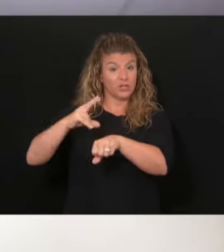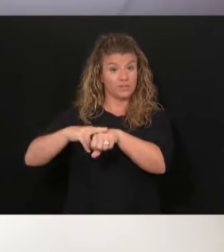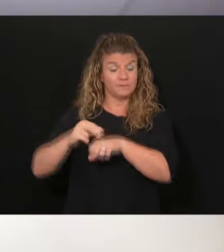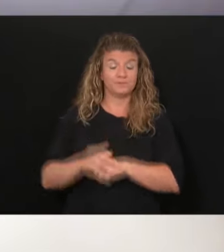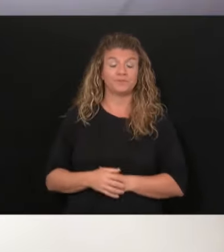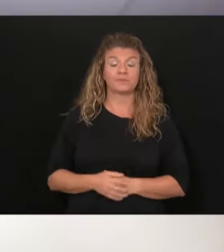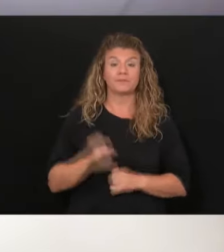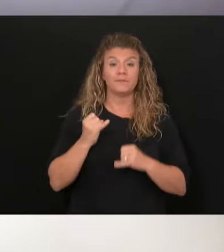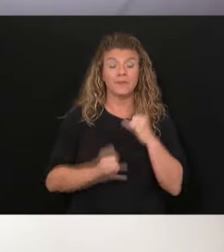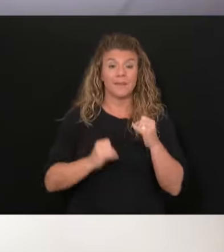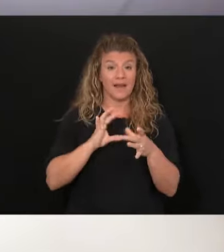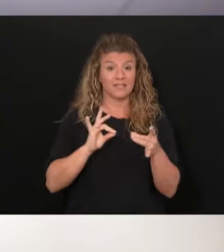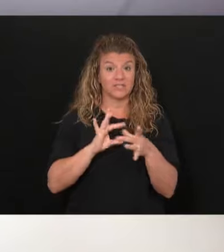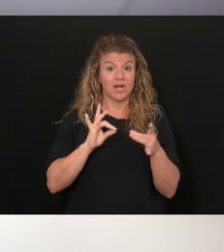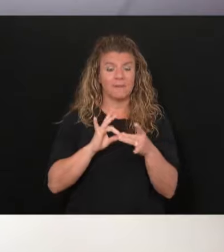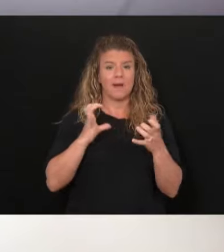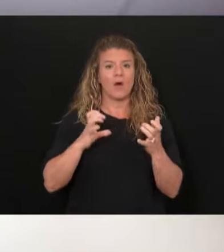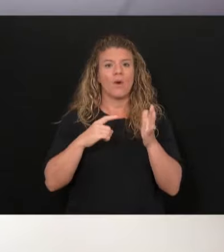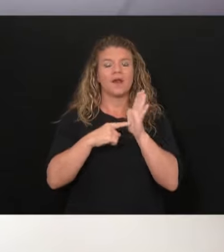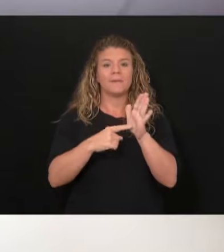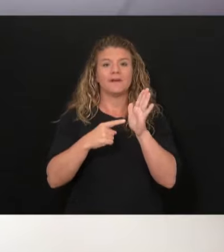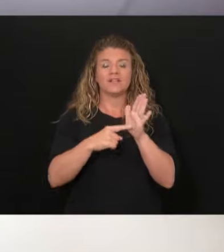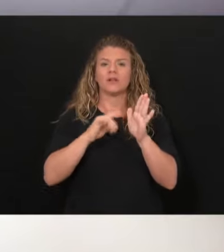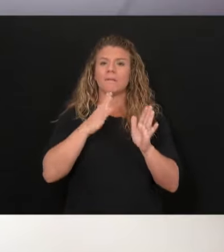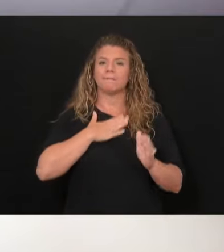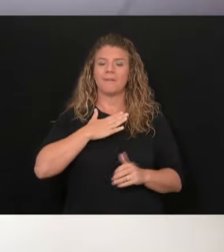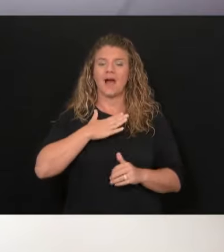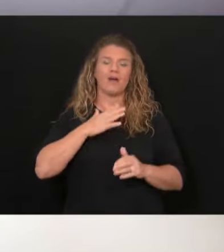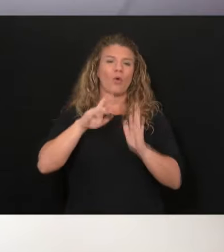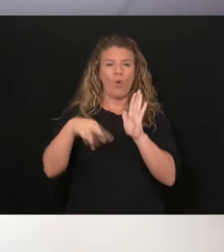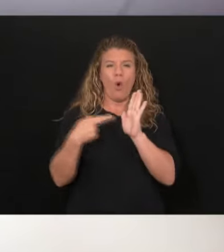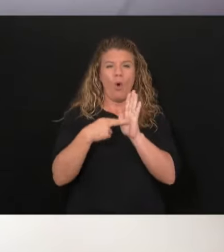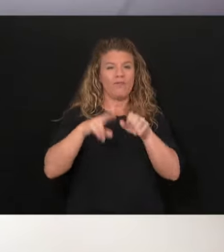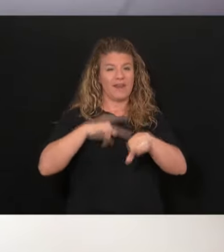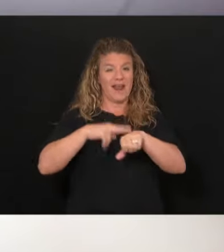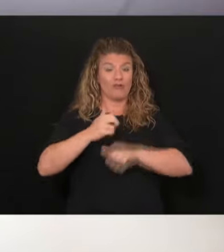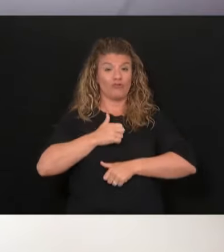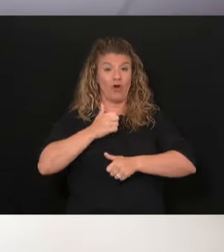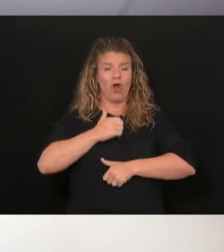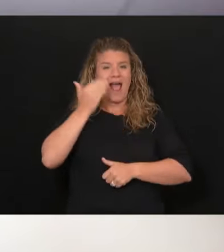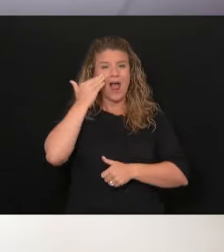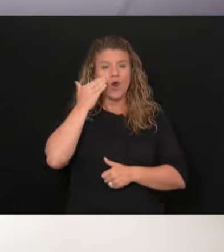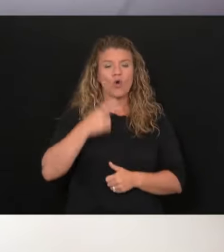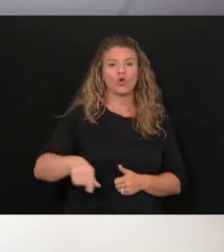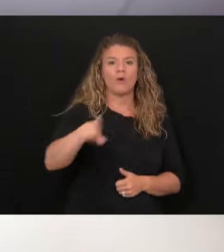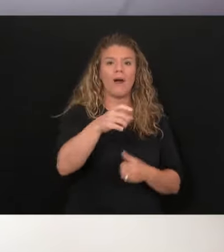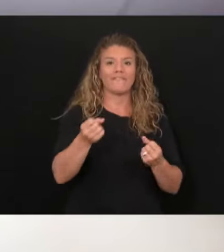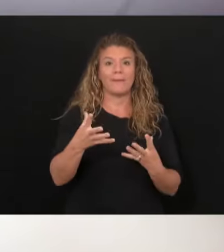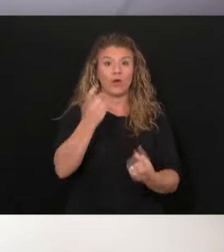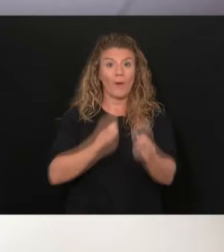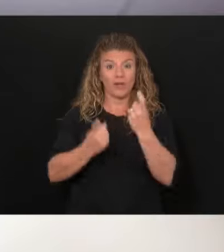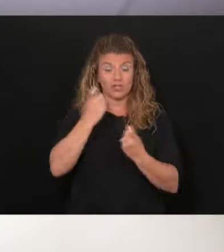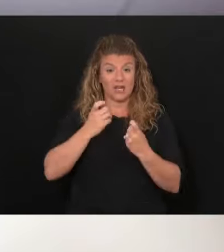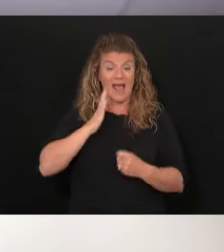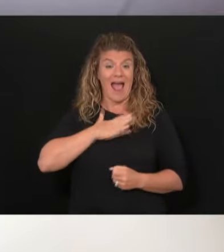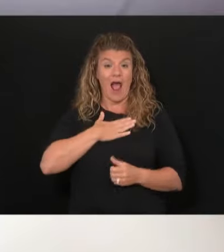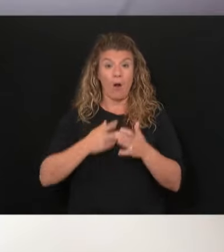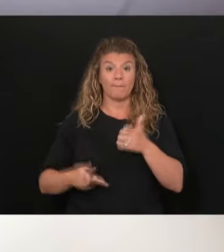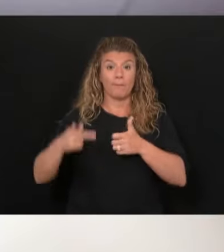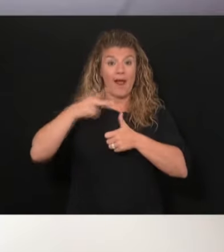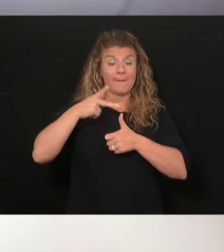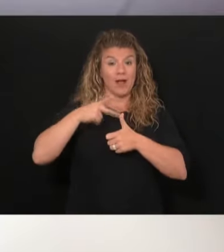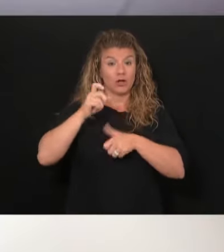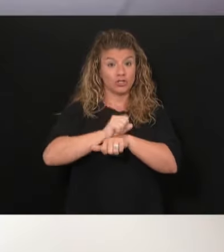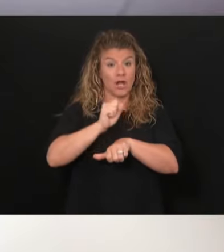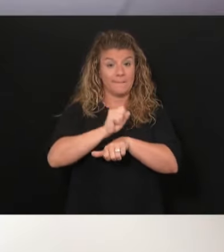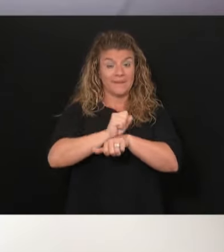want to talk just a little bit about the role of the National Guard because I know there's a lot of questions out there. Our primary mission is to protect and